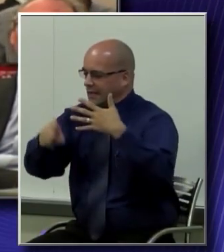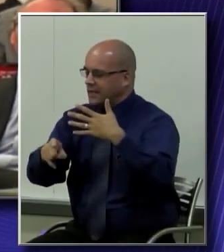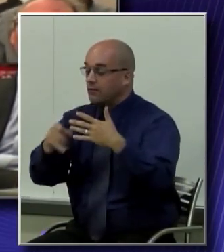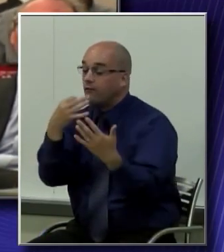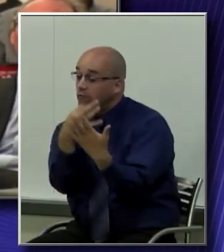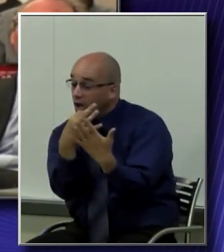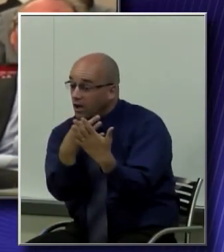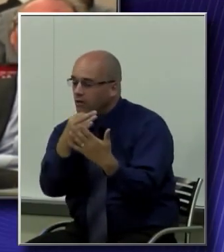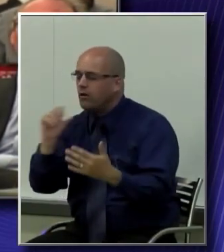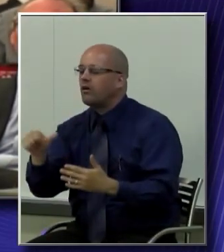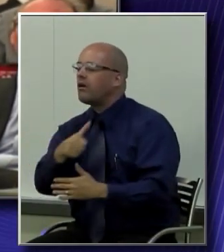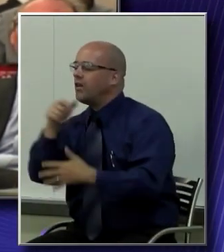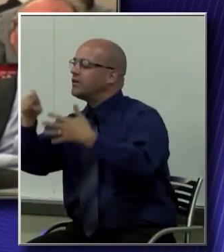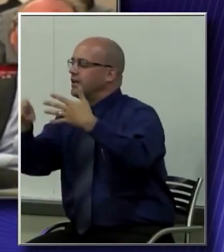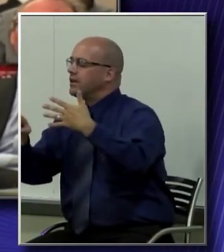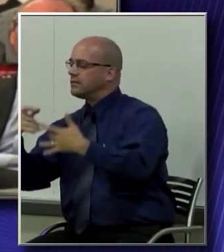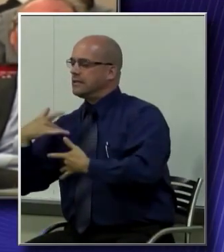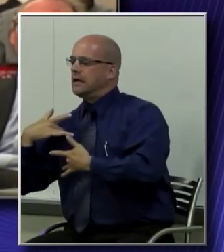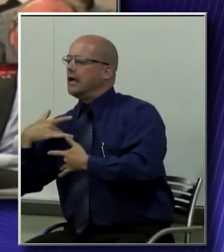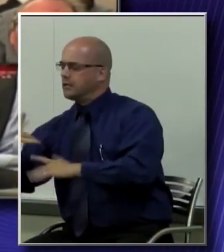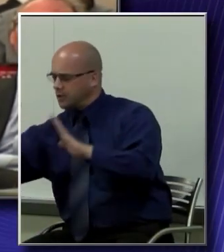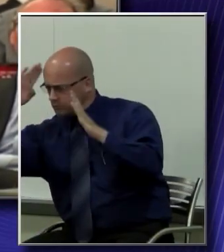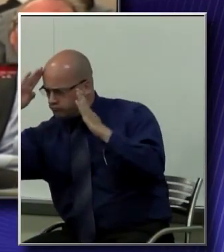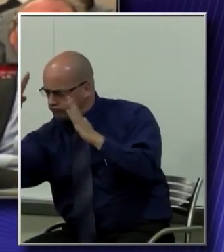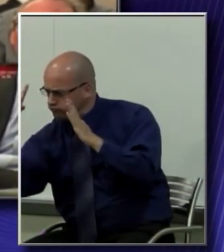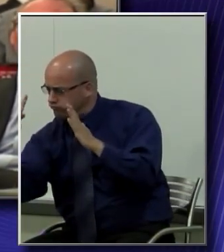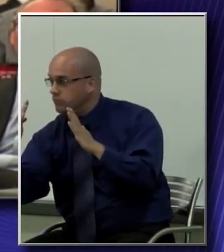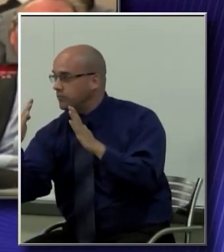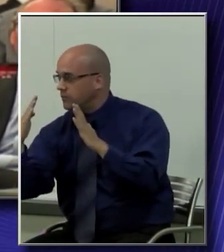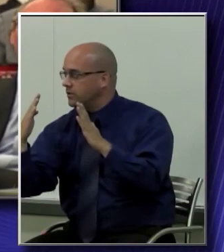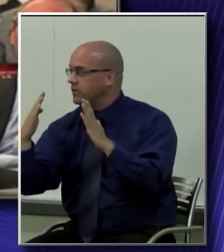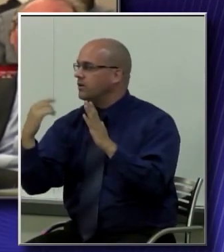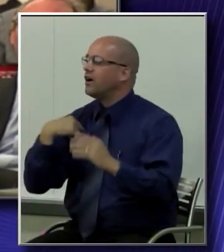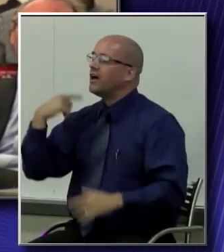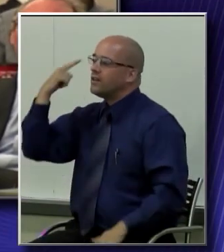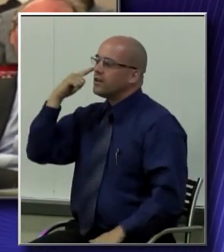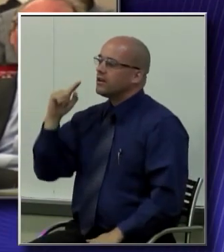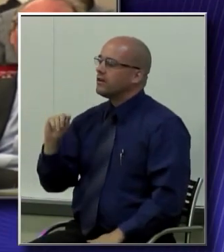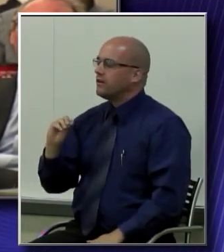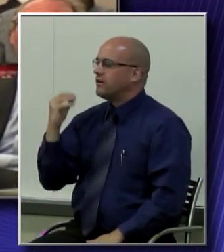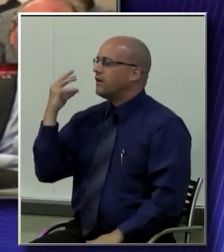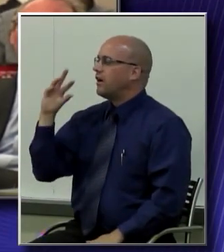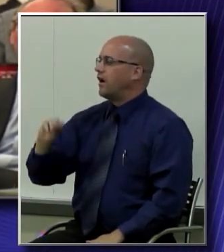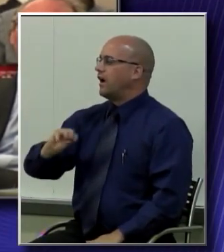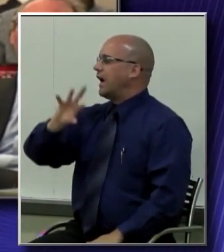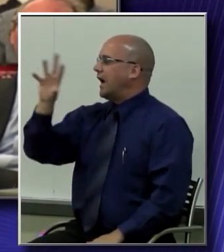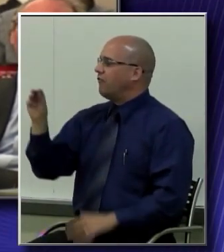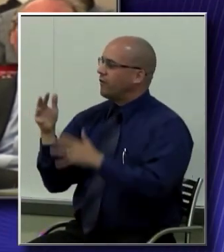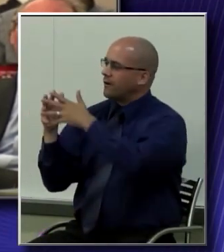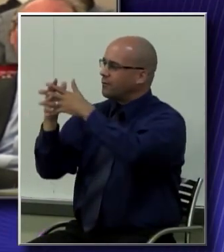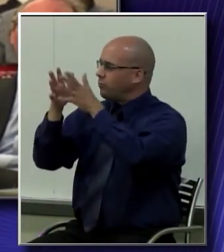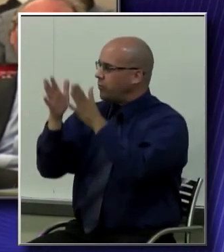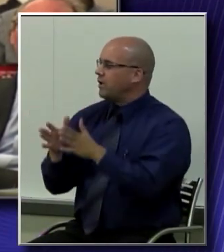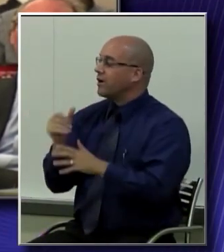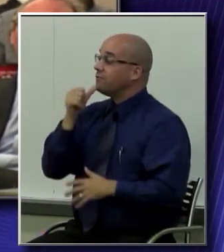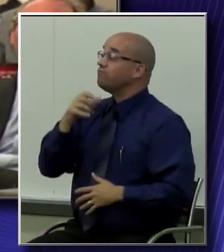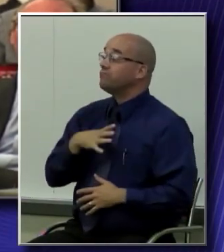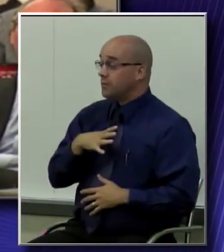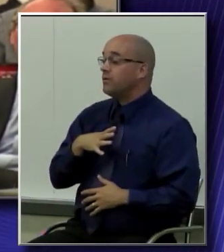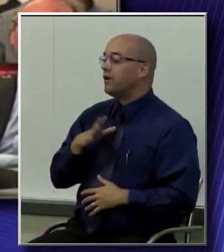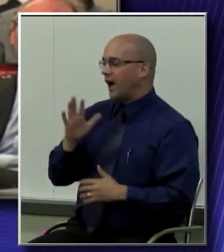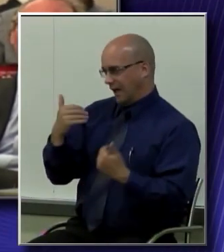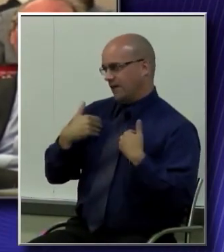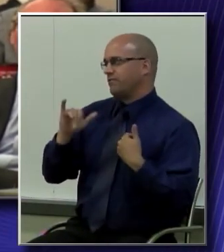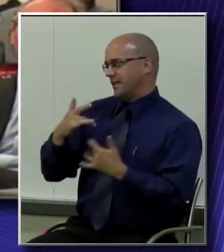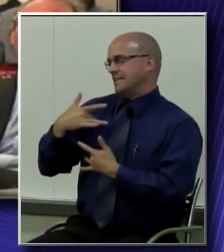and otherwise. And I think that an African-American female could bring this kind of